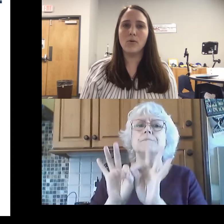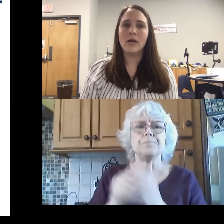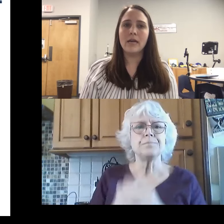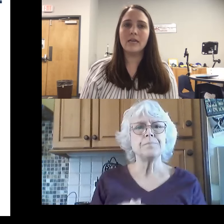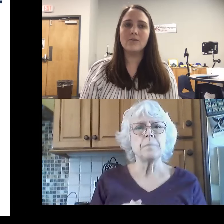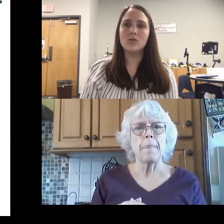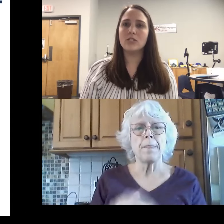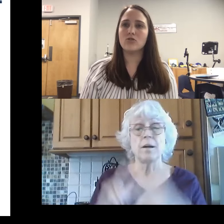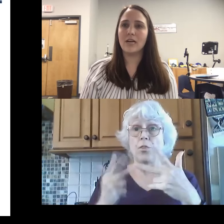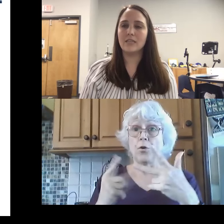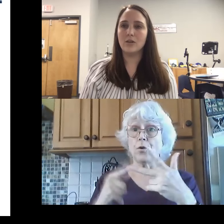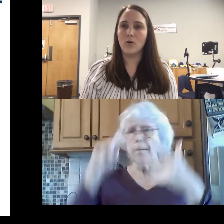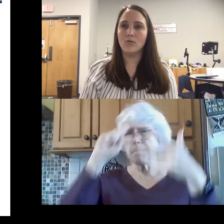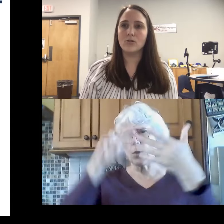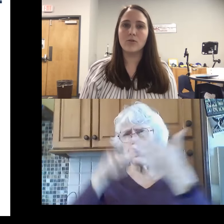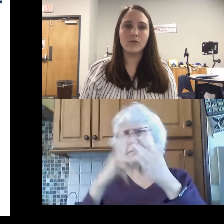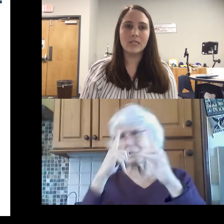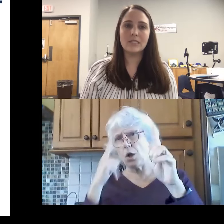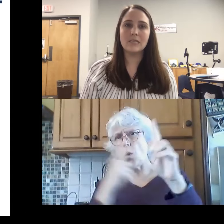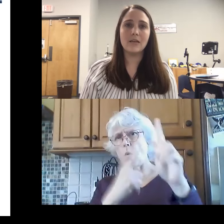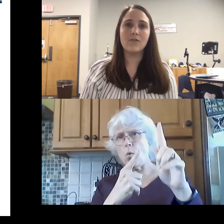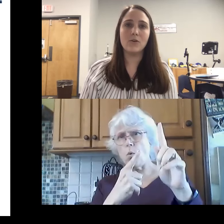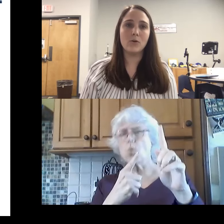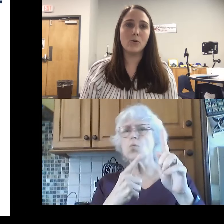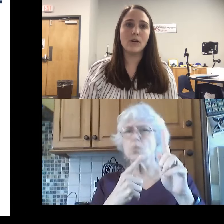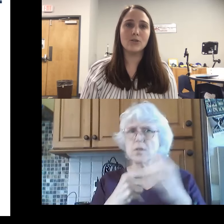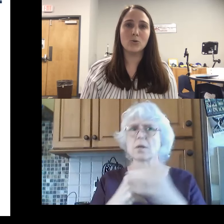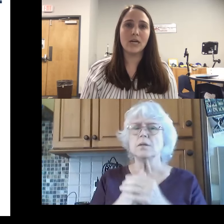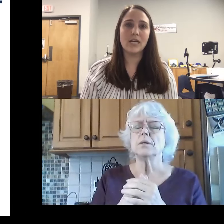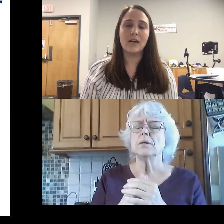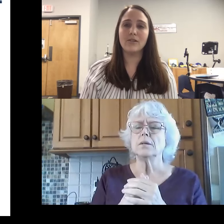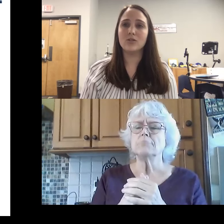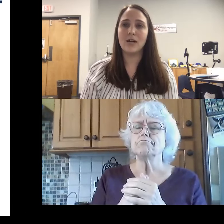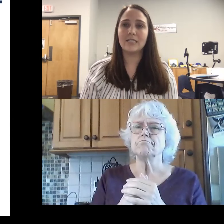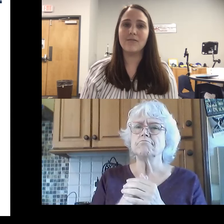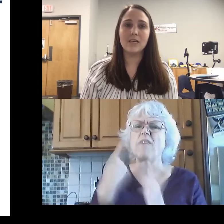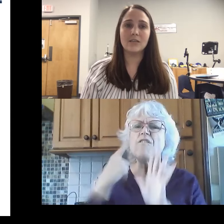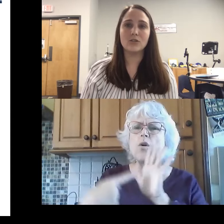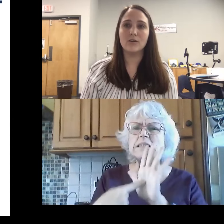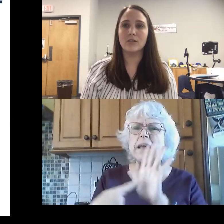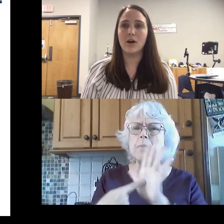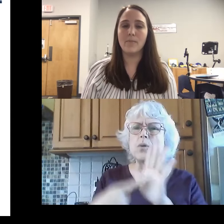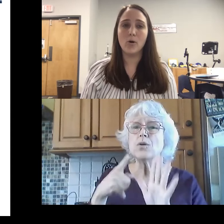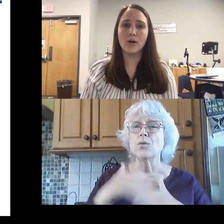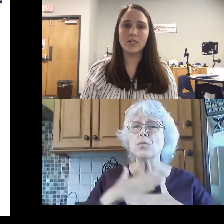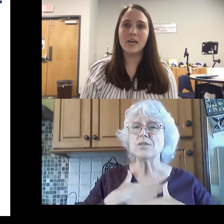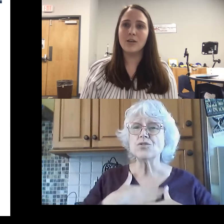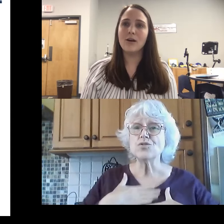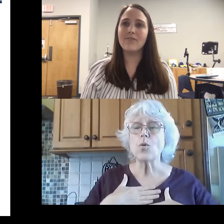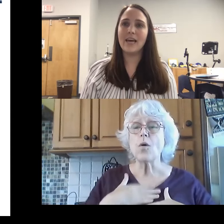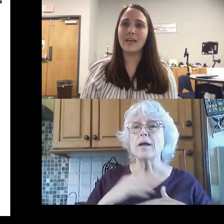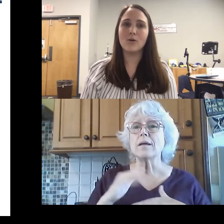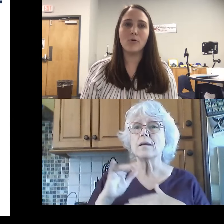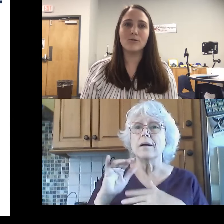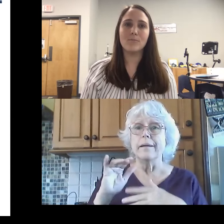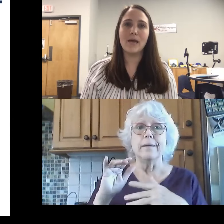goal. It gives you a directed goal. So for instance if you enjoy a leisure activity such as art, you